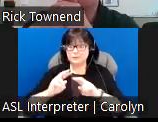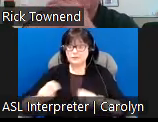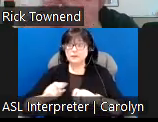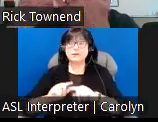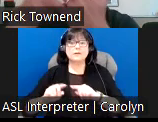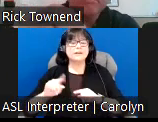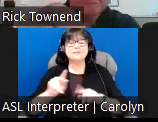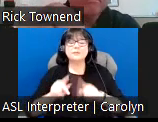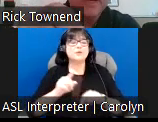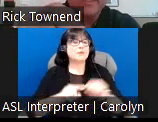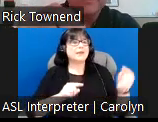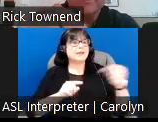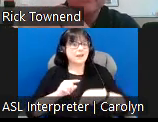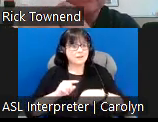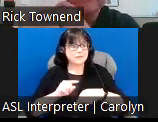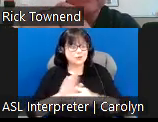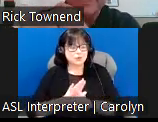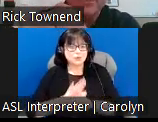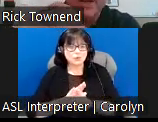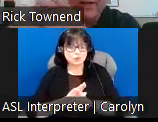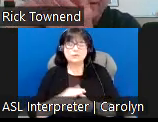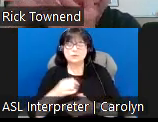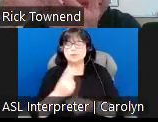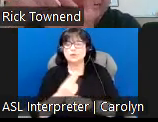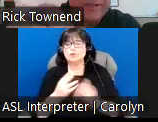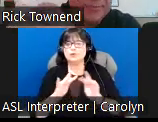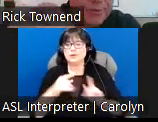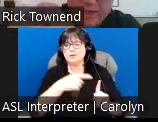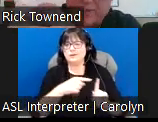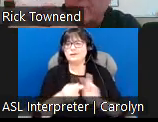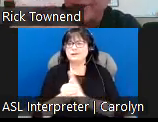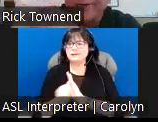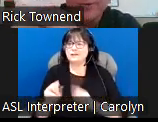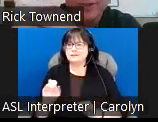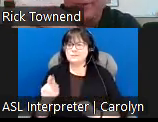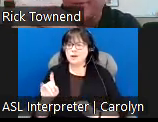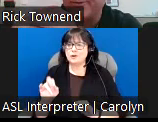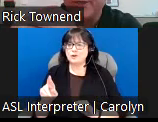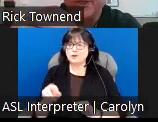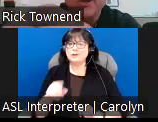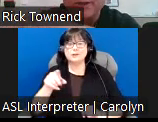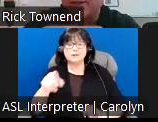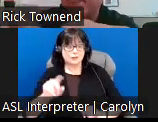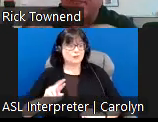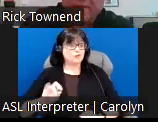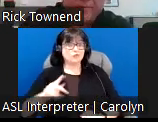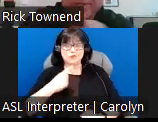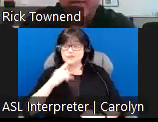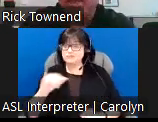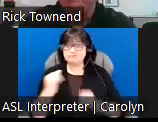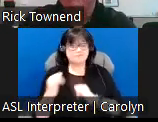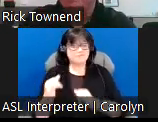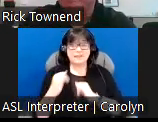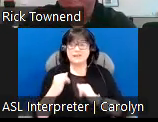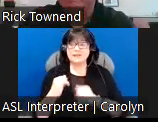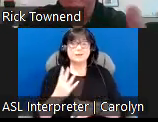for our remote online Excellent. learners. And you know what, Heather, that's pretty much what we do as well too. We use it to fit the